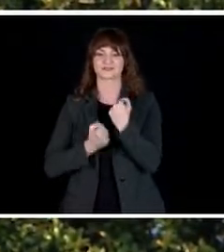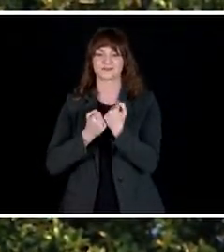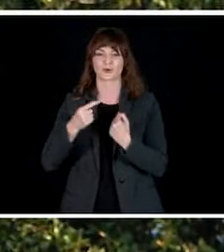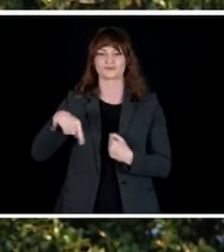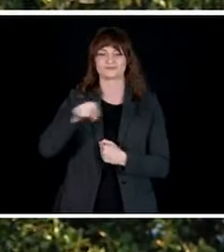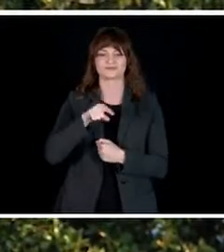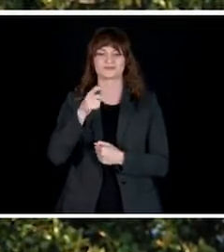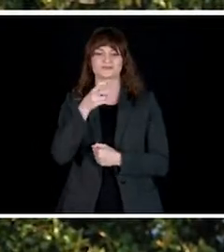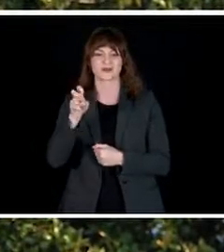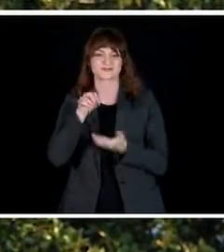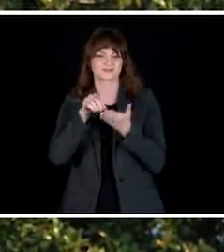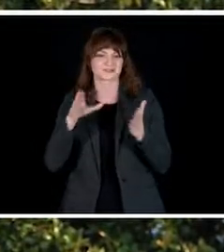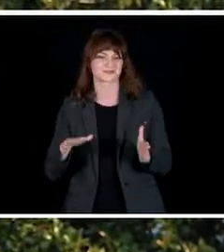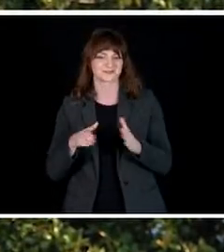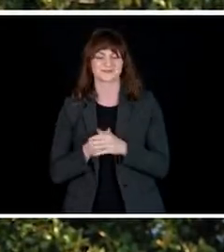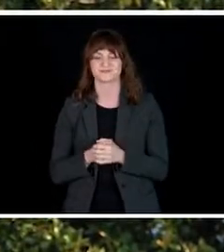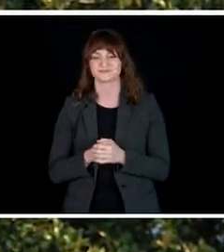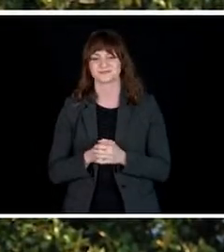transfer scholars.